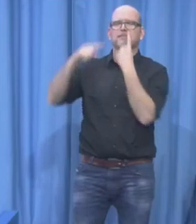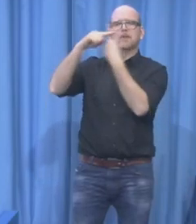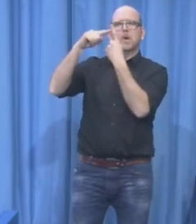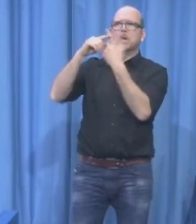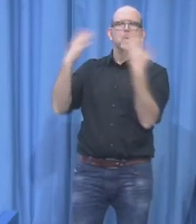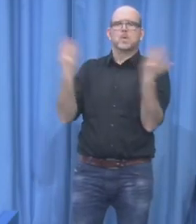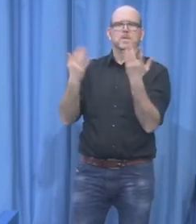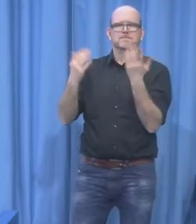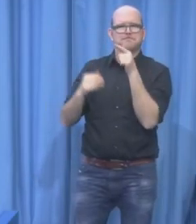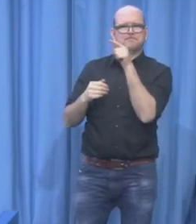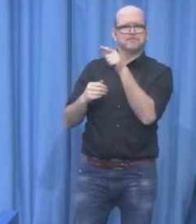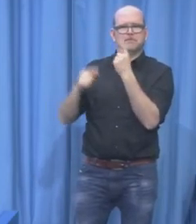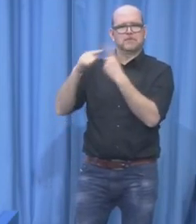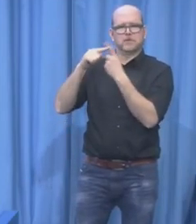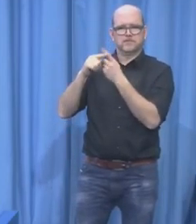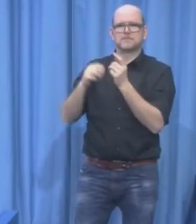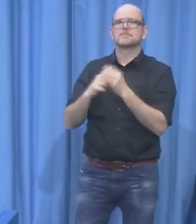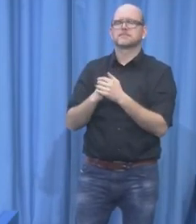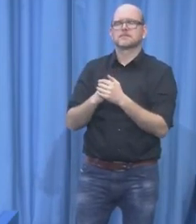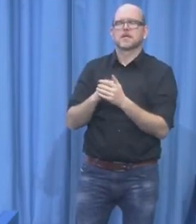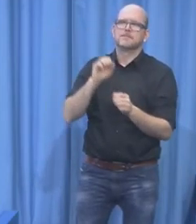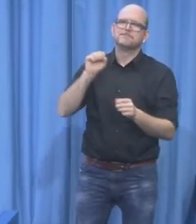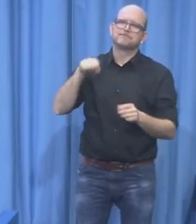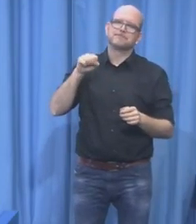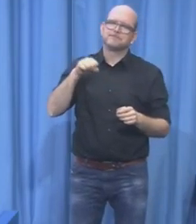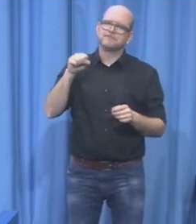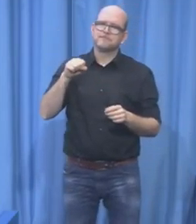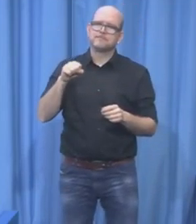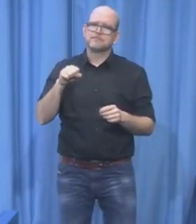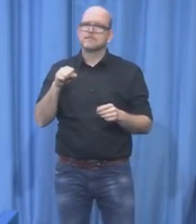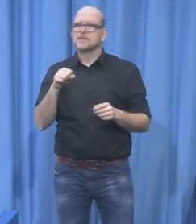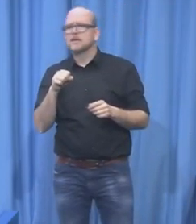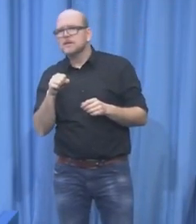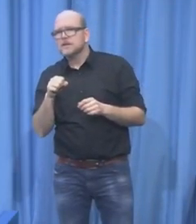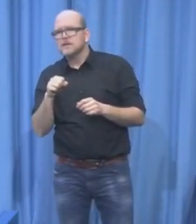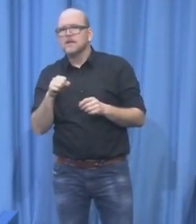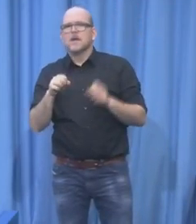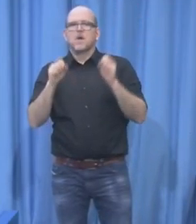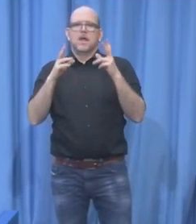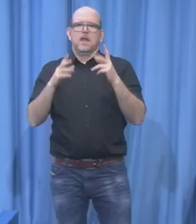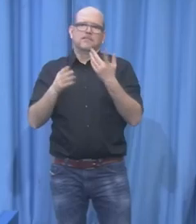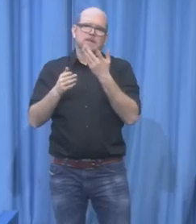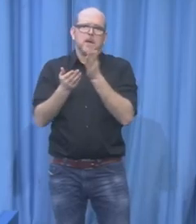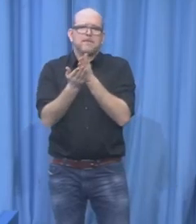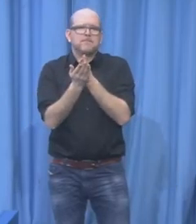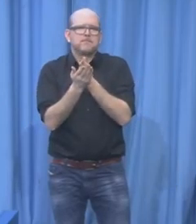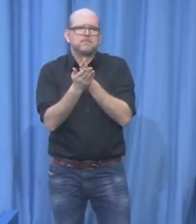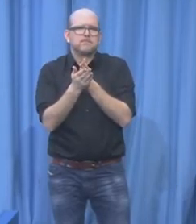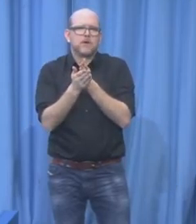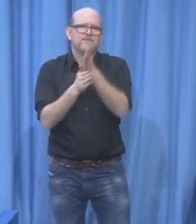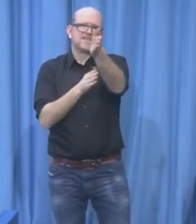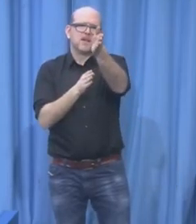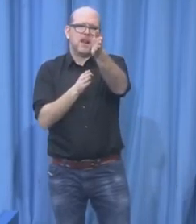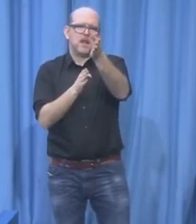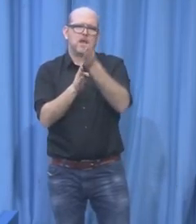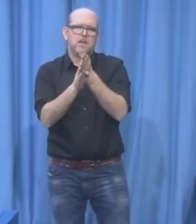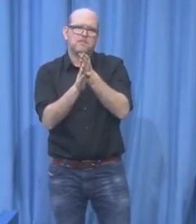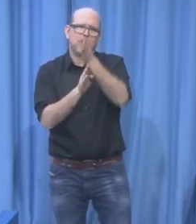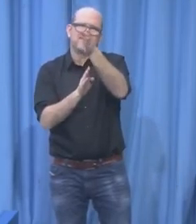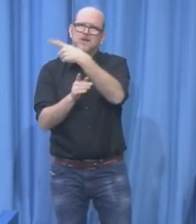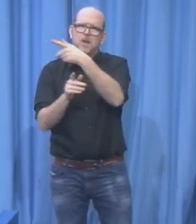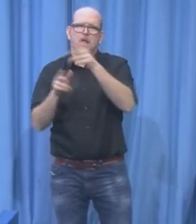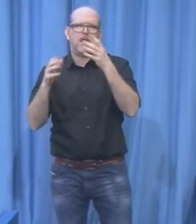on-site coordinators, and it has the backup of a professional organisation like CARE. The training and support is provided by the